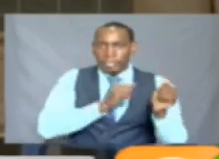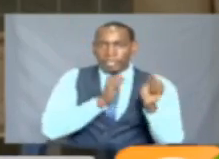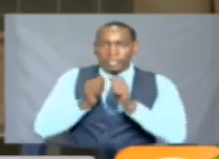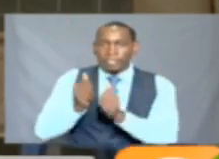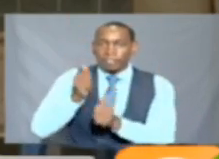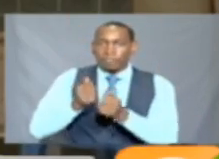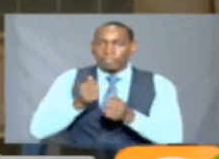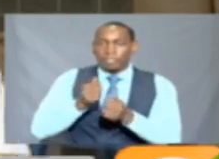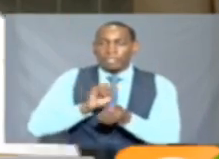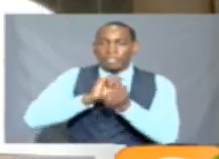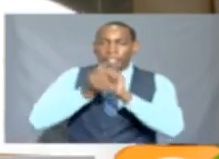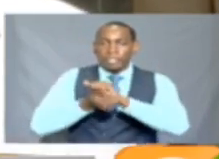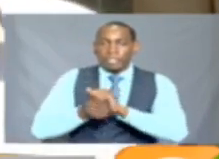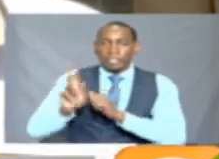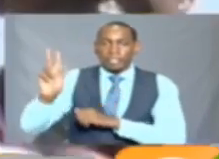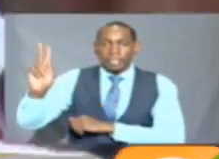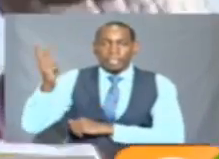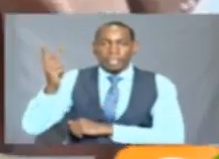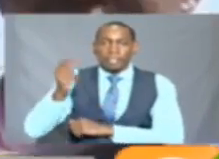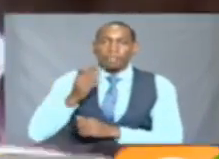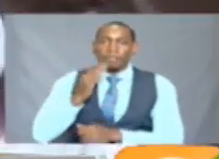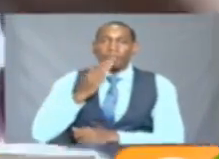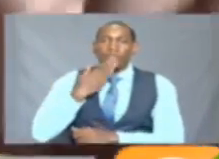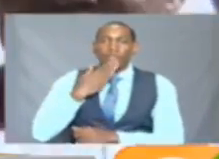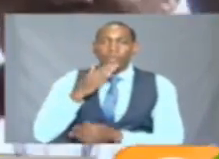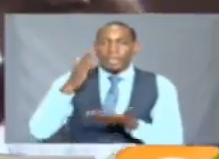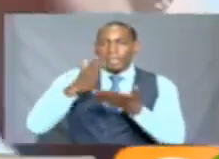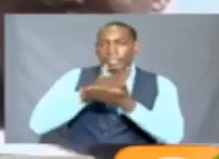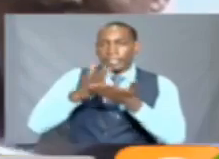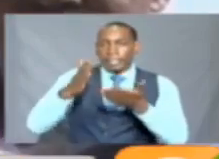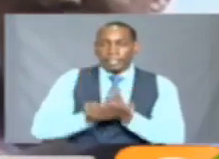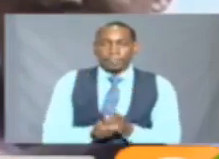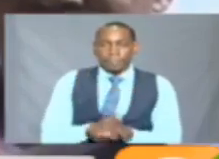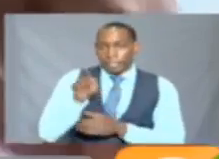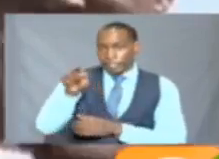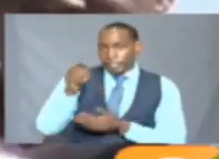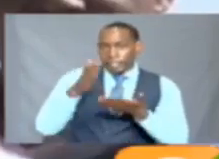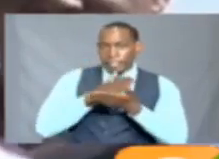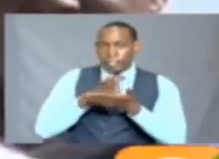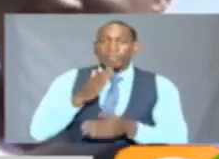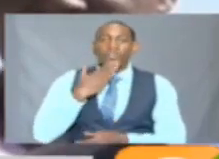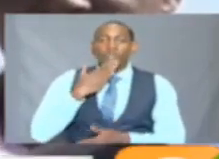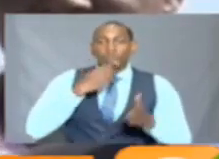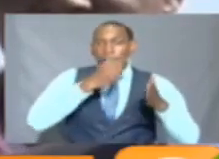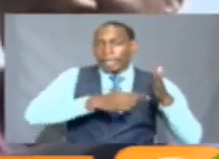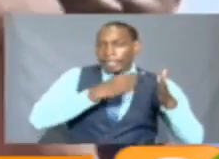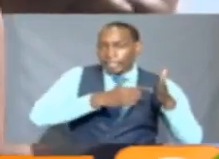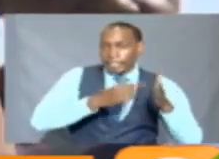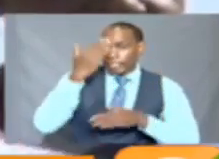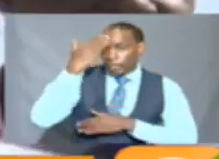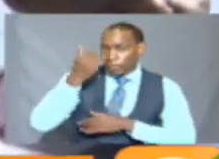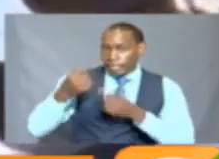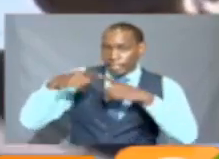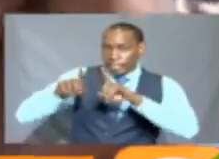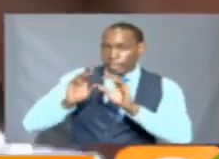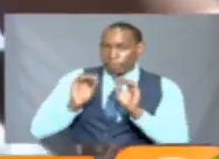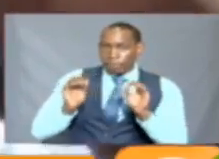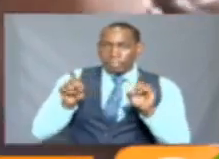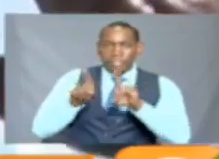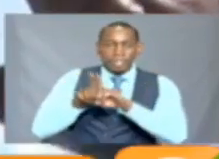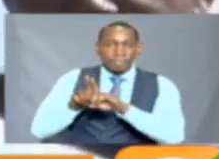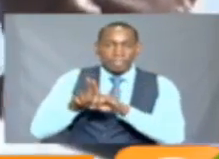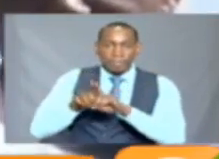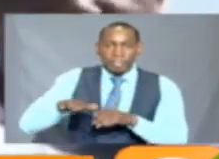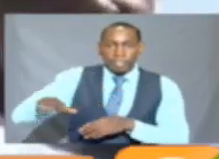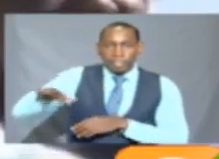to revive Kenya's sugar sector. The sugar industry, why don't they also